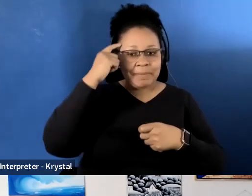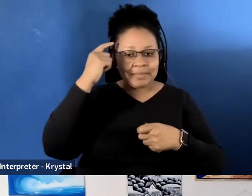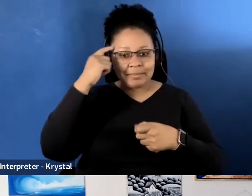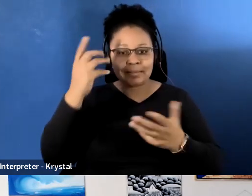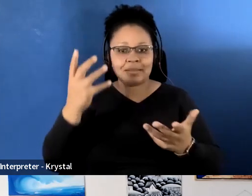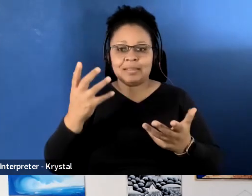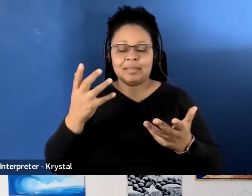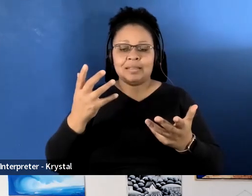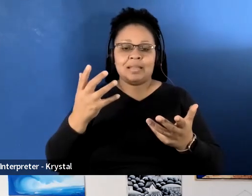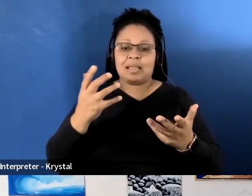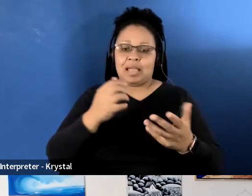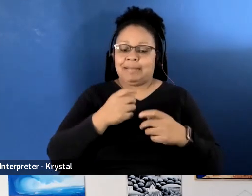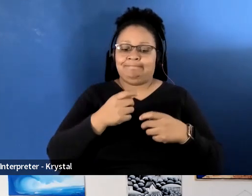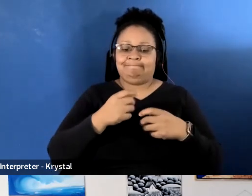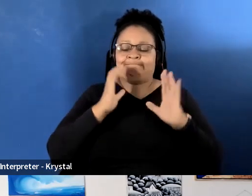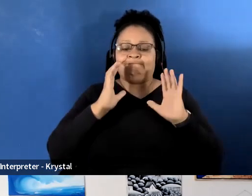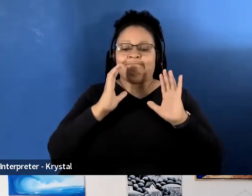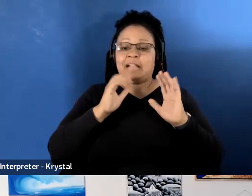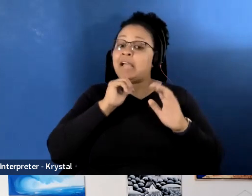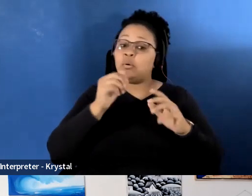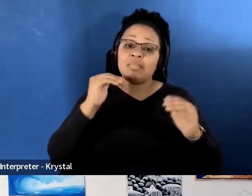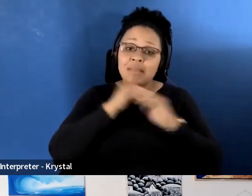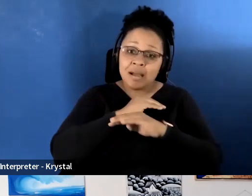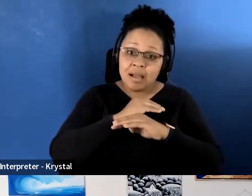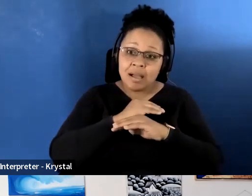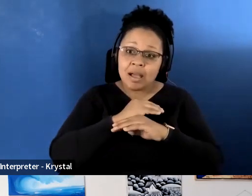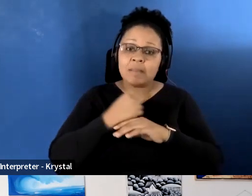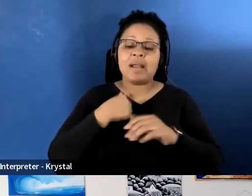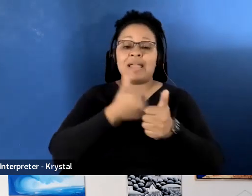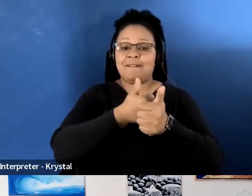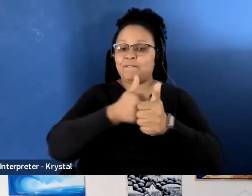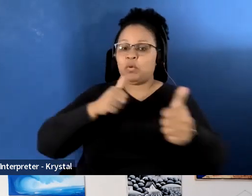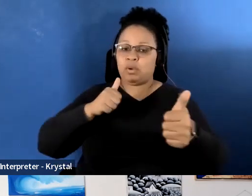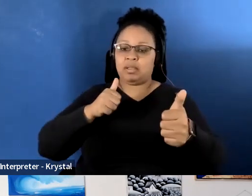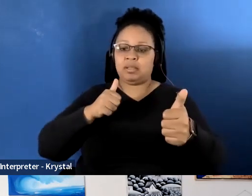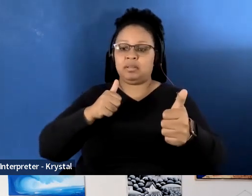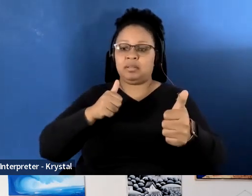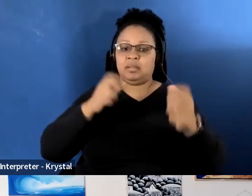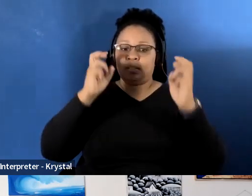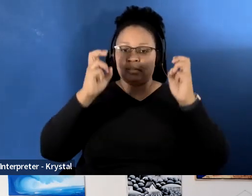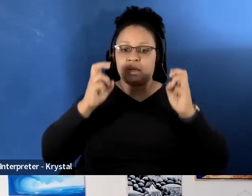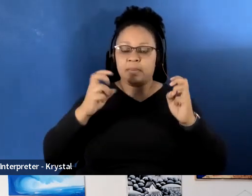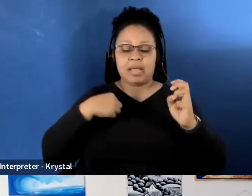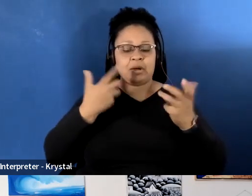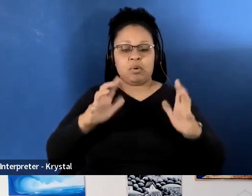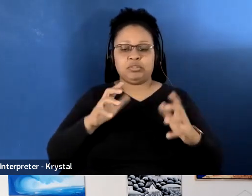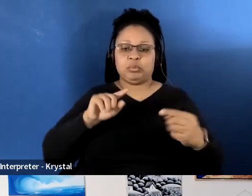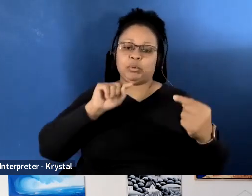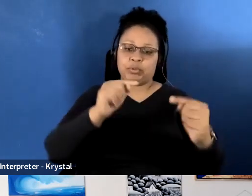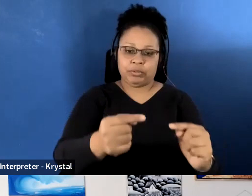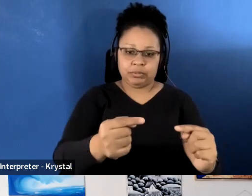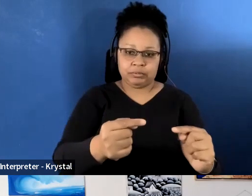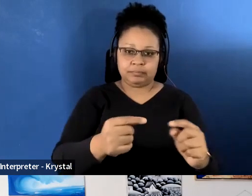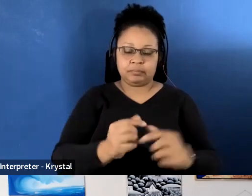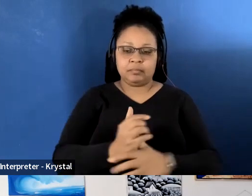to them per se, but I do avoid that thing that's going on because I don't want to hurt somebody. But I